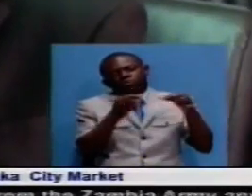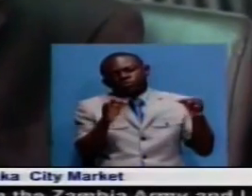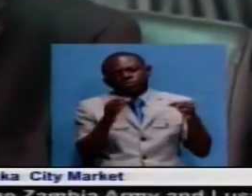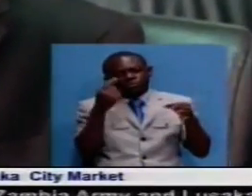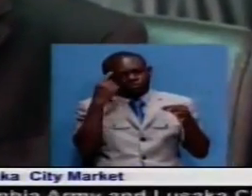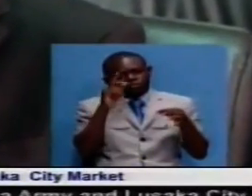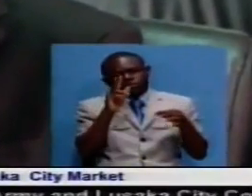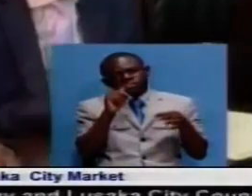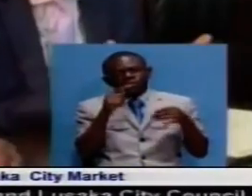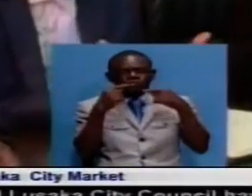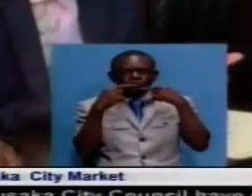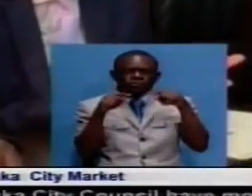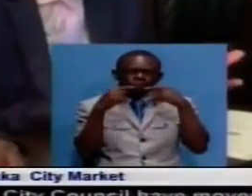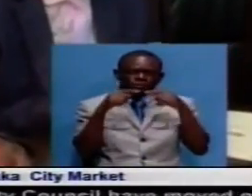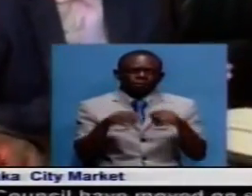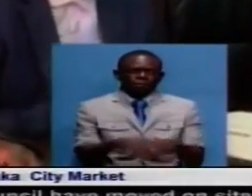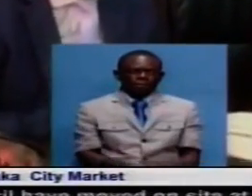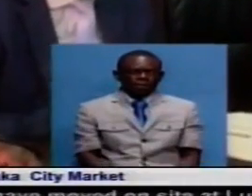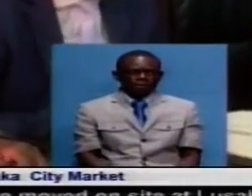important.